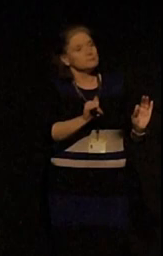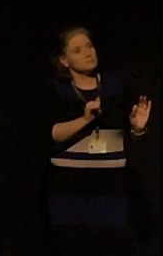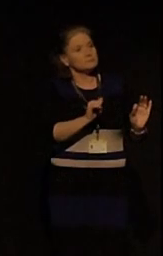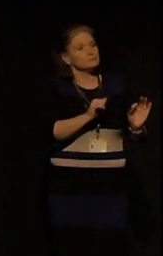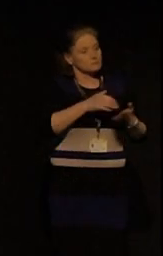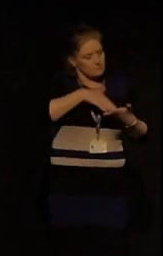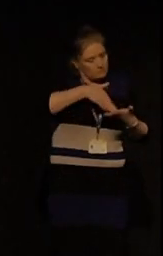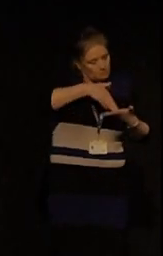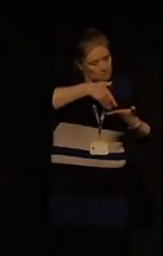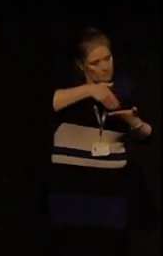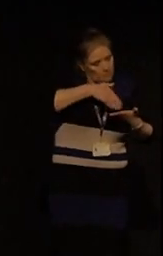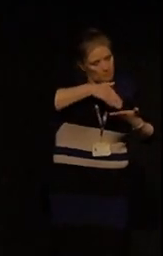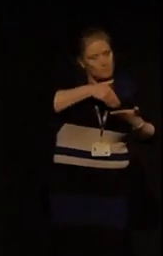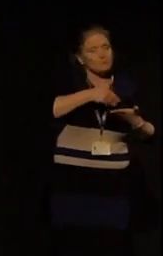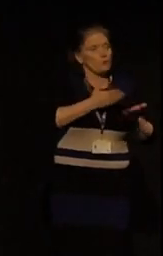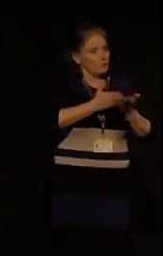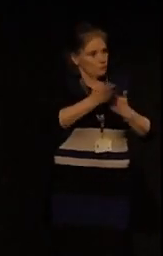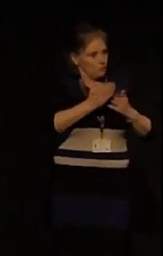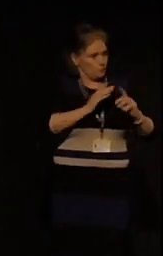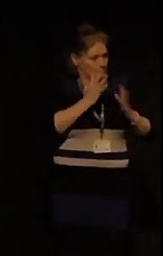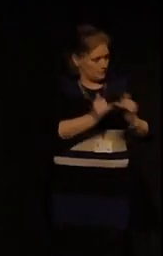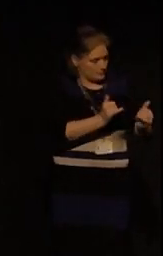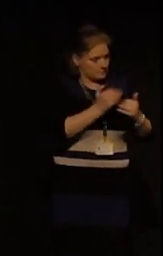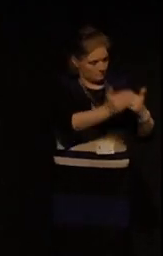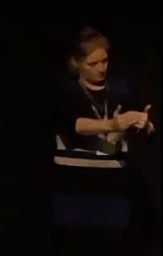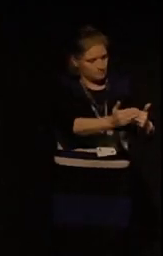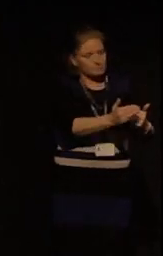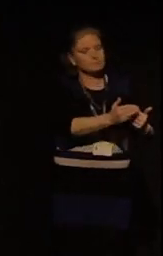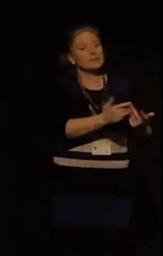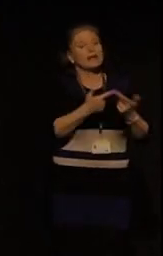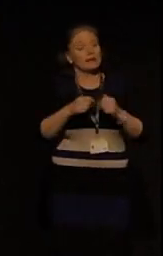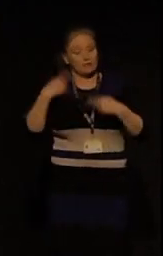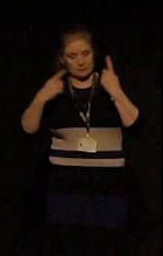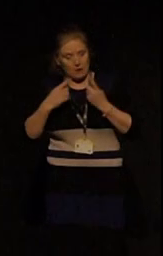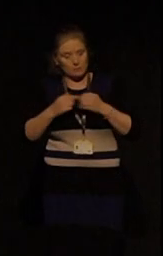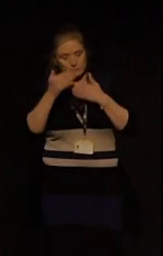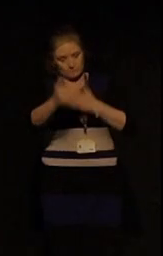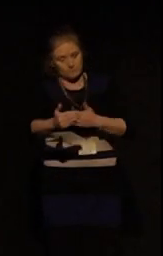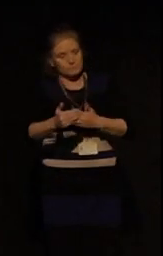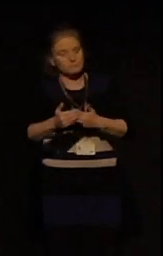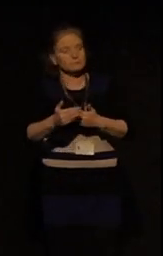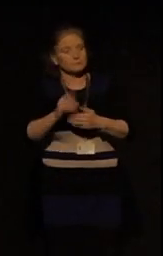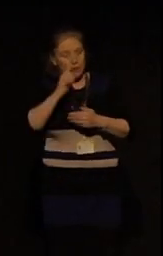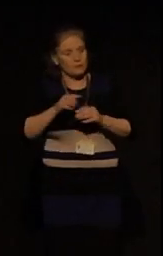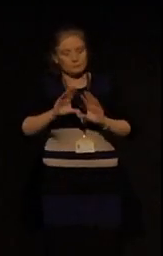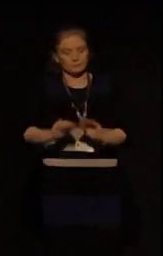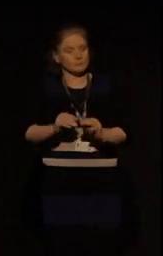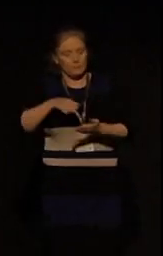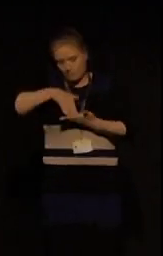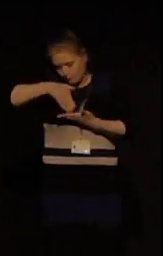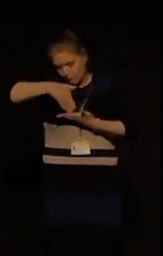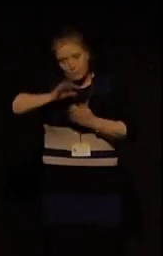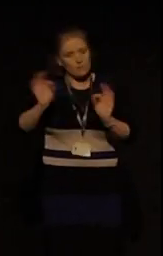2,000 to 3,000 licks during this one testing period. And then when the sound comes on, the rat stops